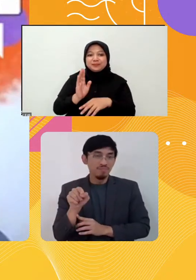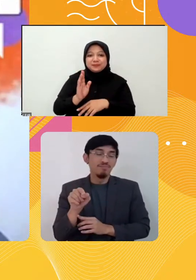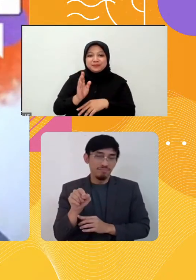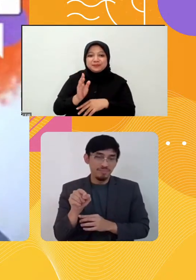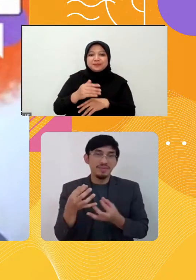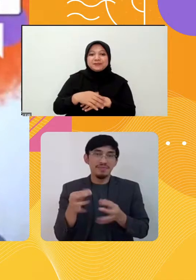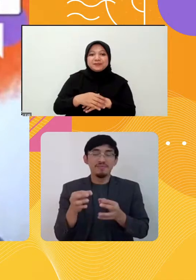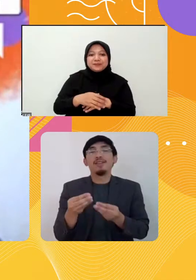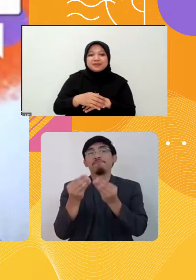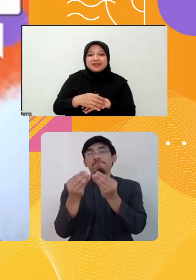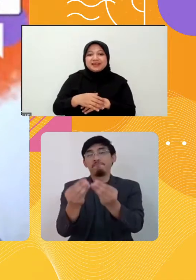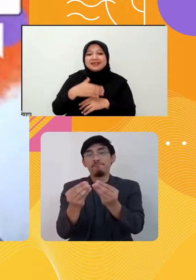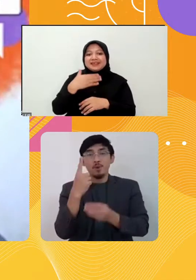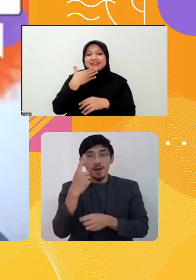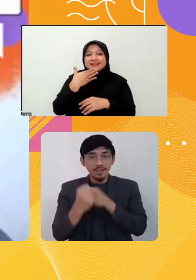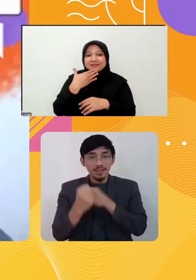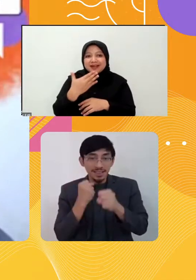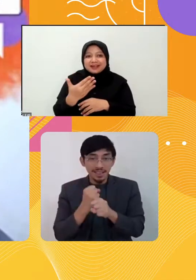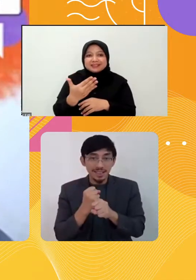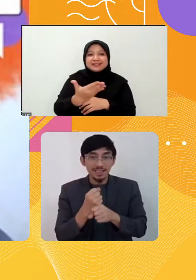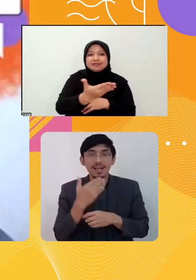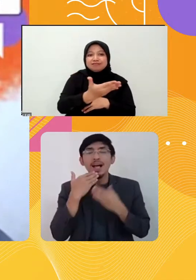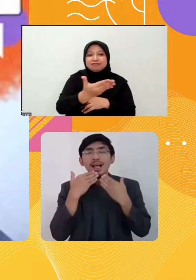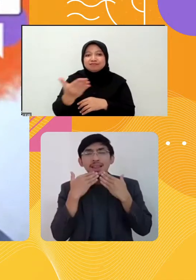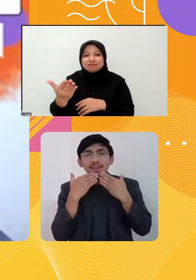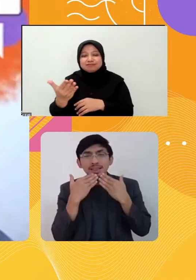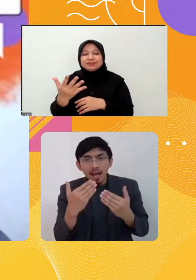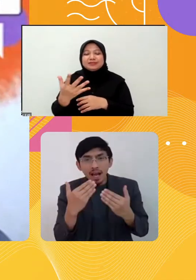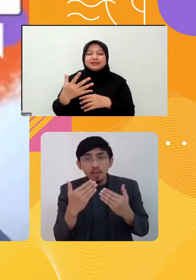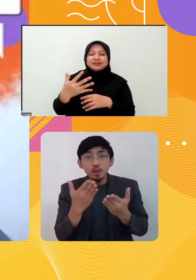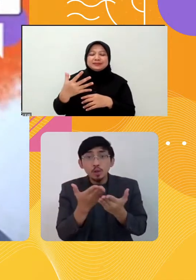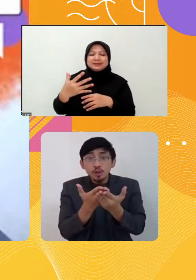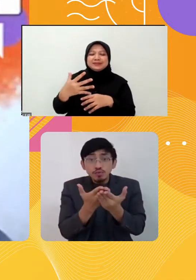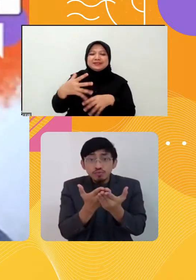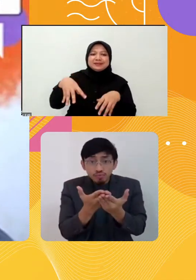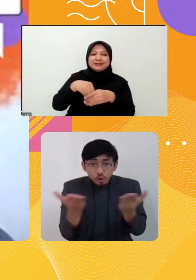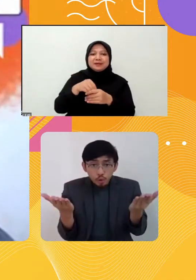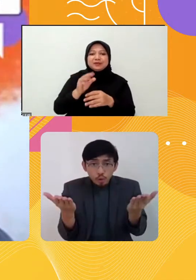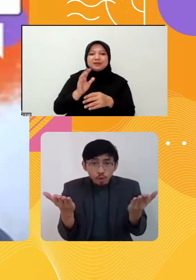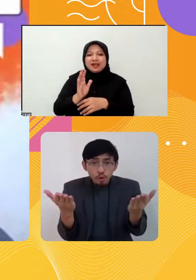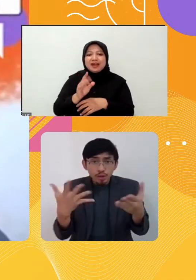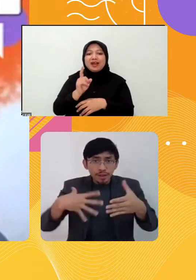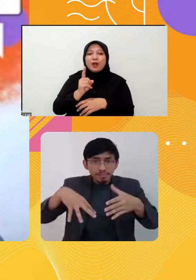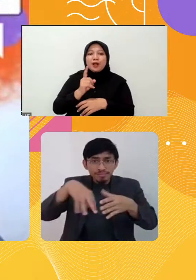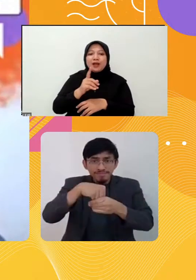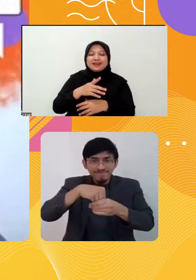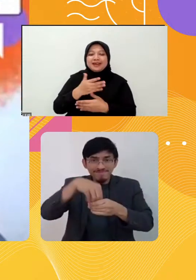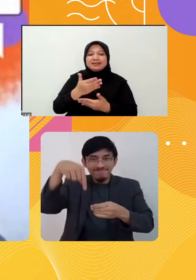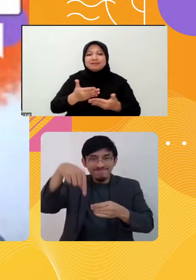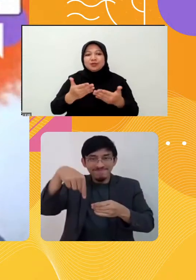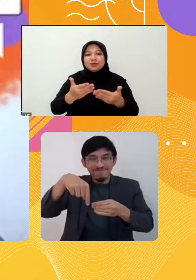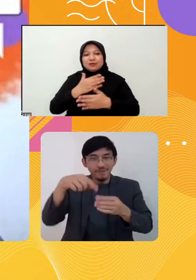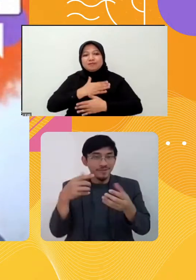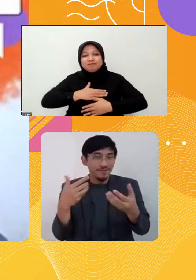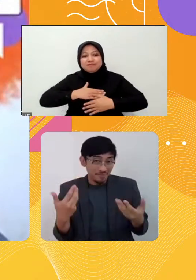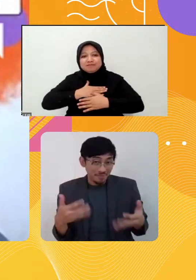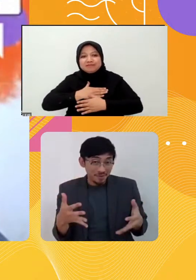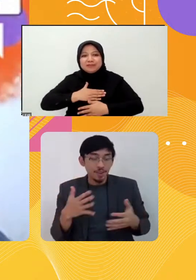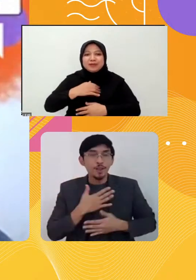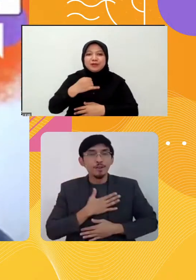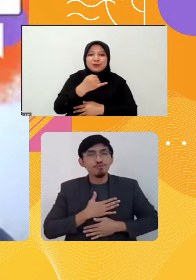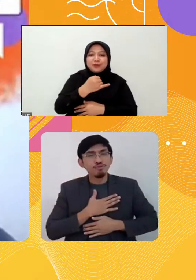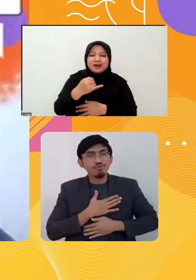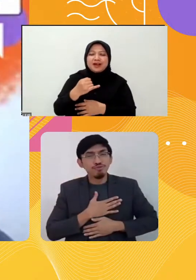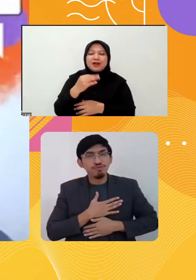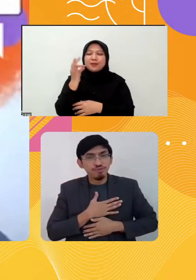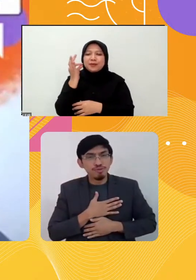we deeply apologize for any mistakes or inconvenience that were made, as well as for the